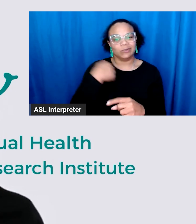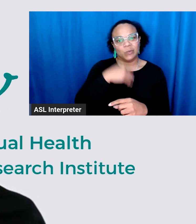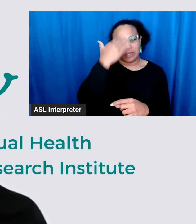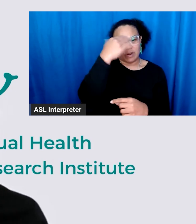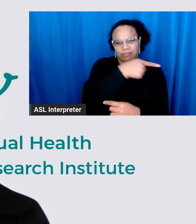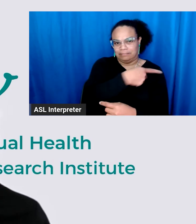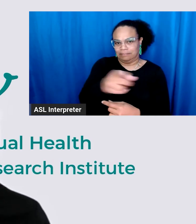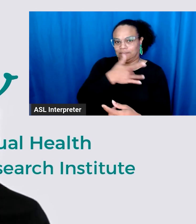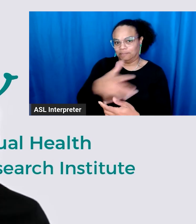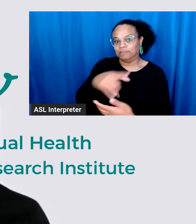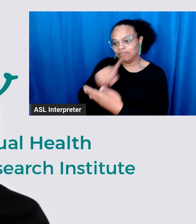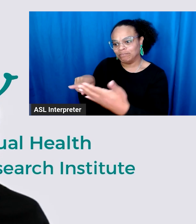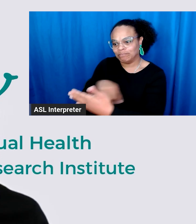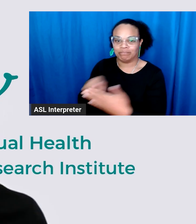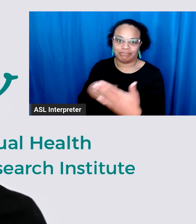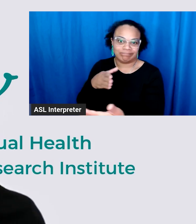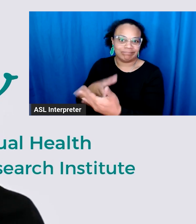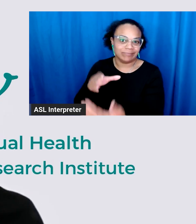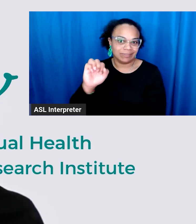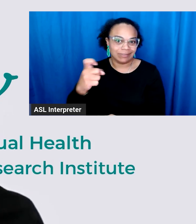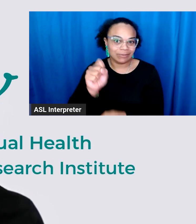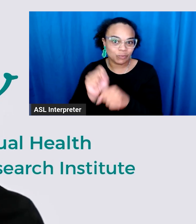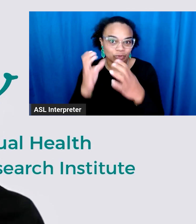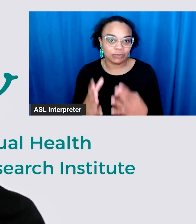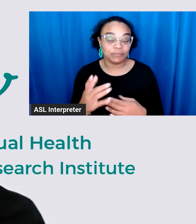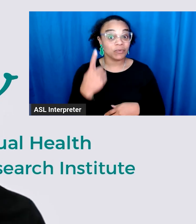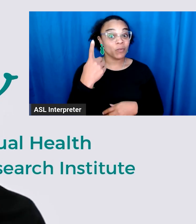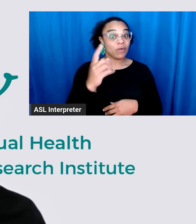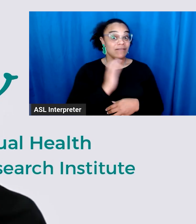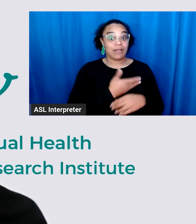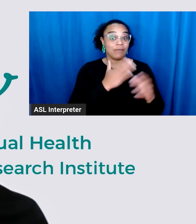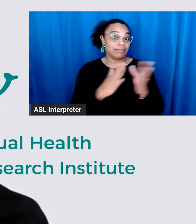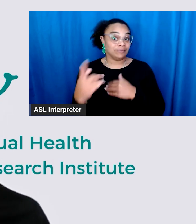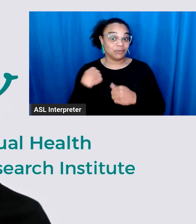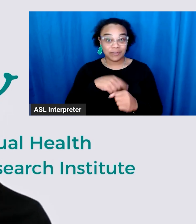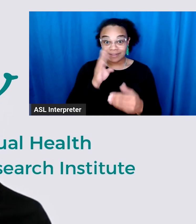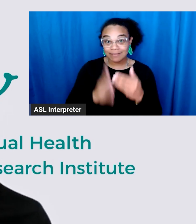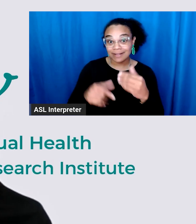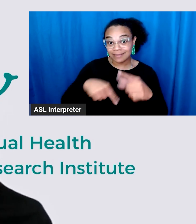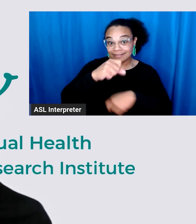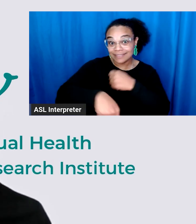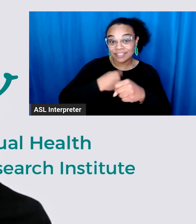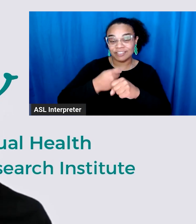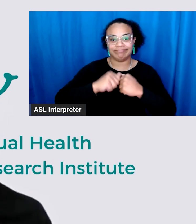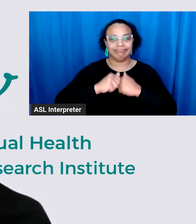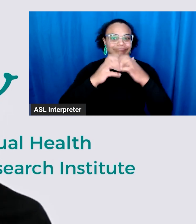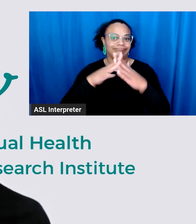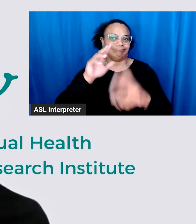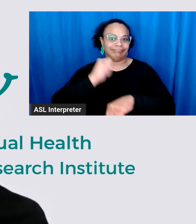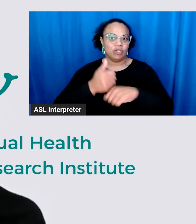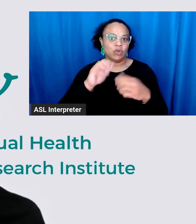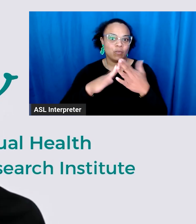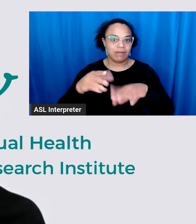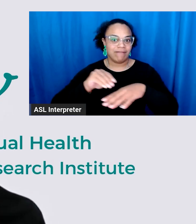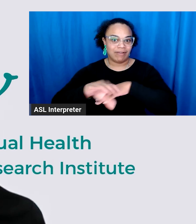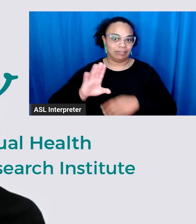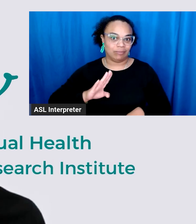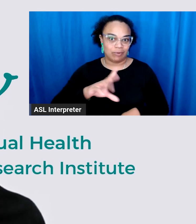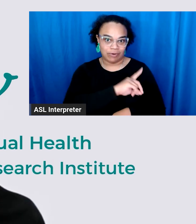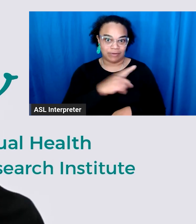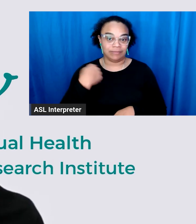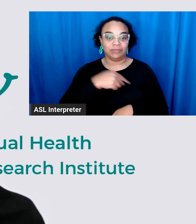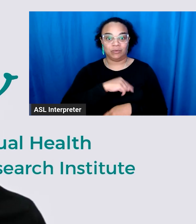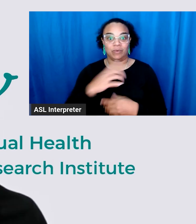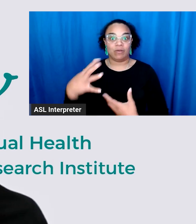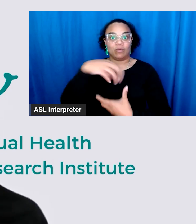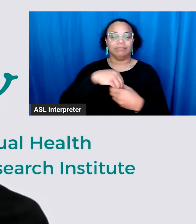Now, one of our initiatives that we are super proud that we completed this year is the Community Advisory Board. So we put together a Community Advisory Board of